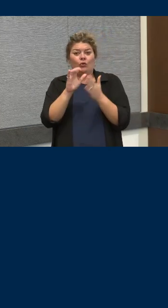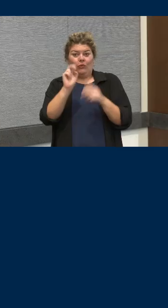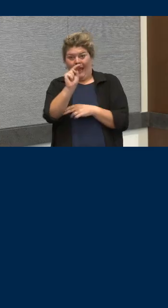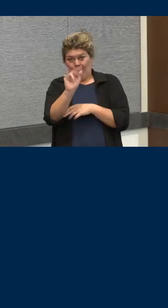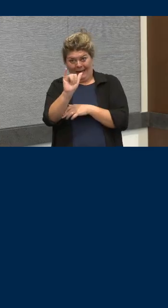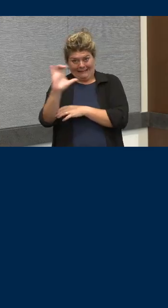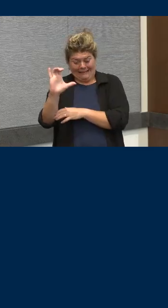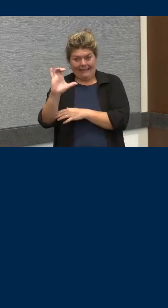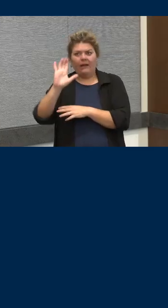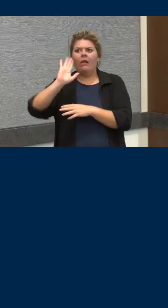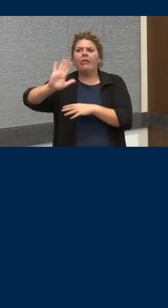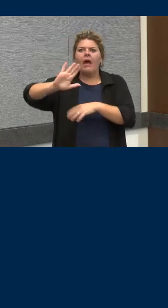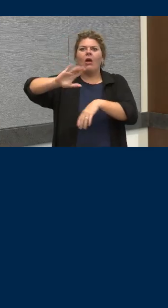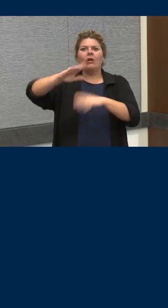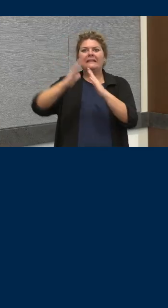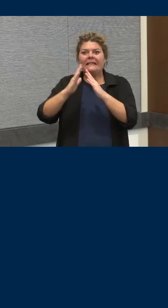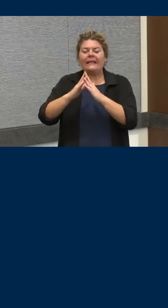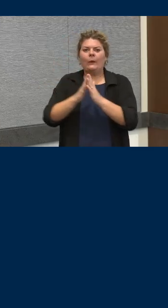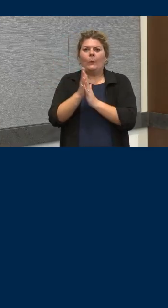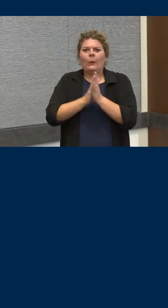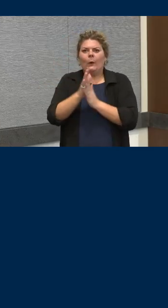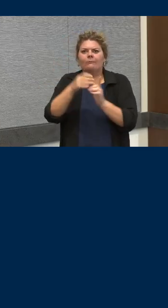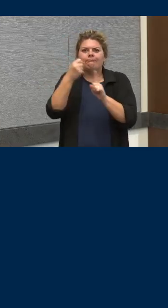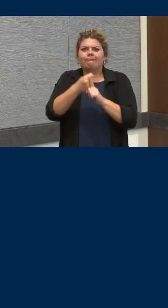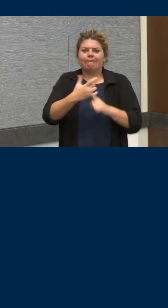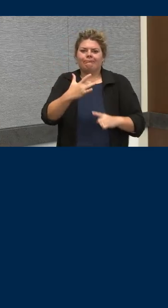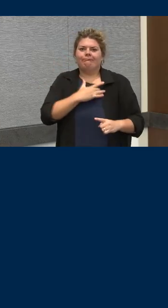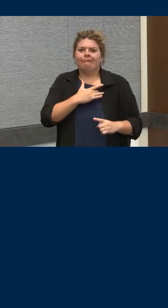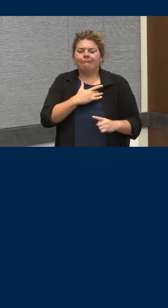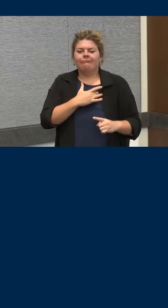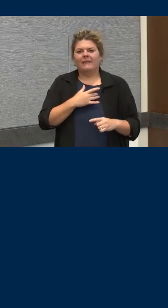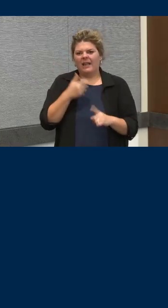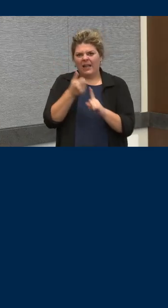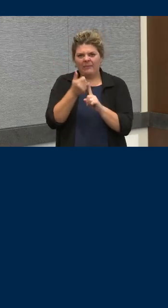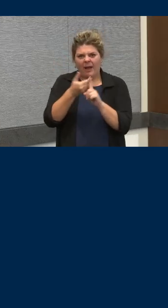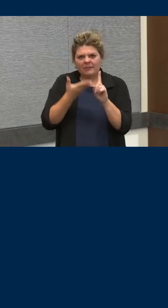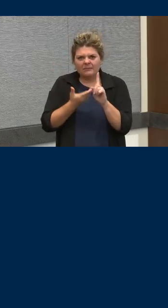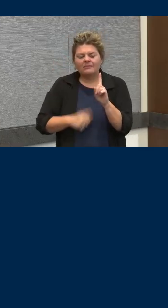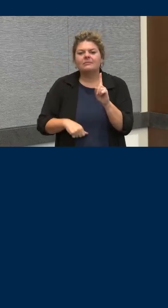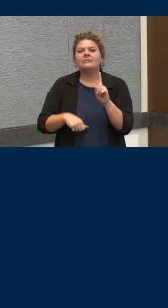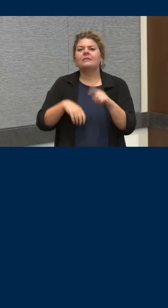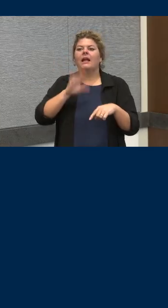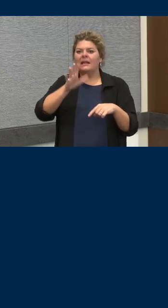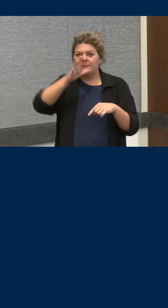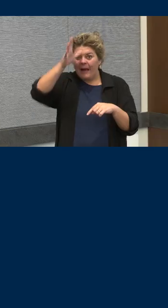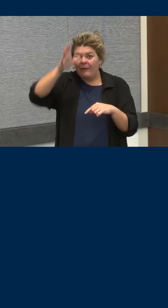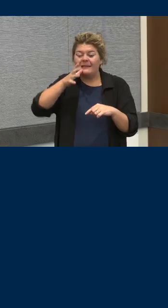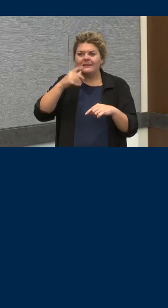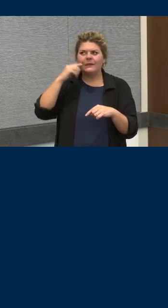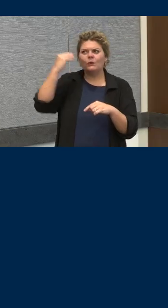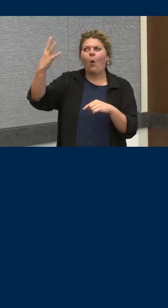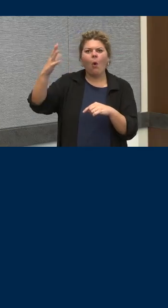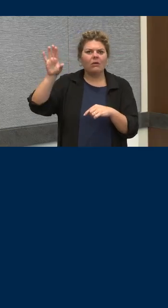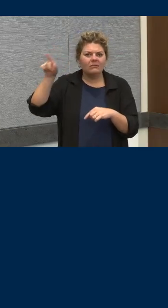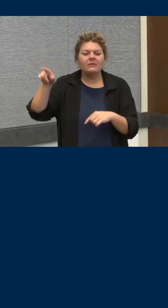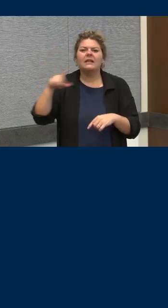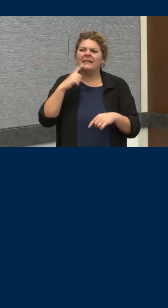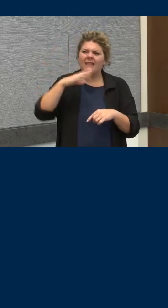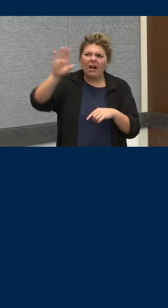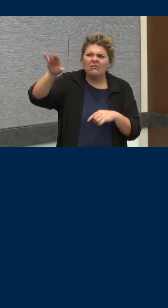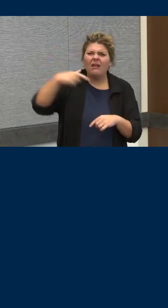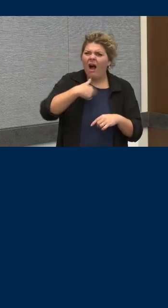inconceivable tempo impressed him. He penned his first impressions to his parents. Quote, "Never before have